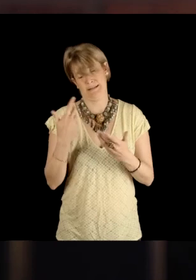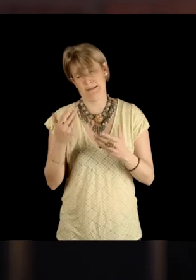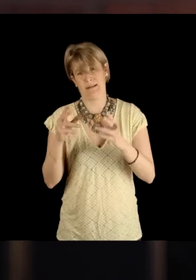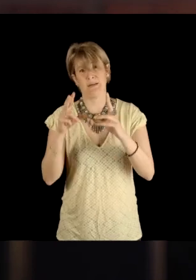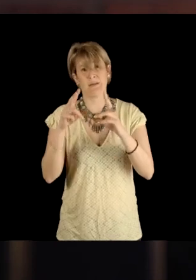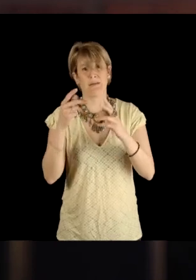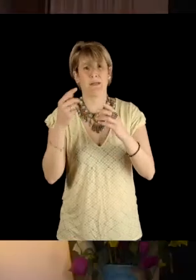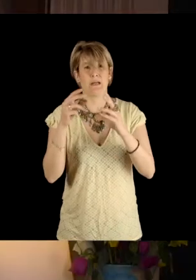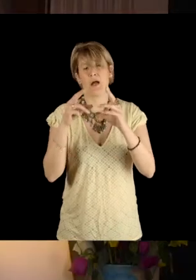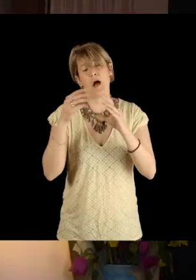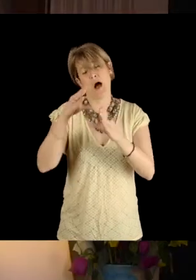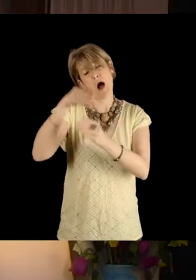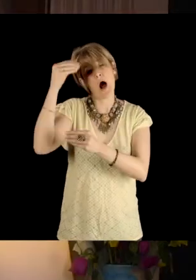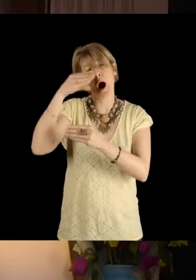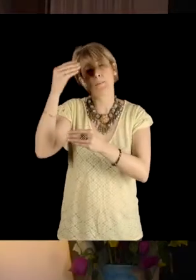But